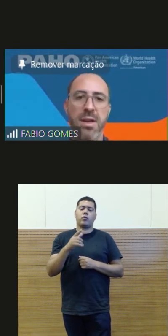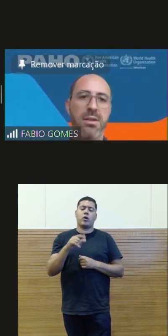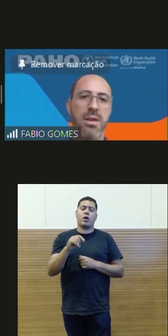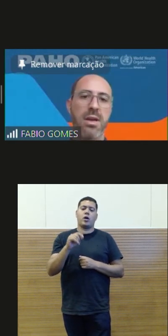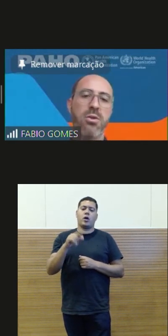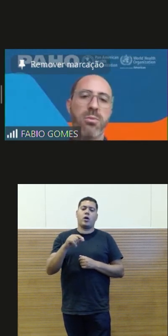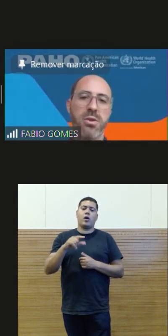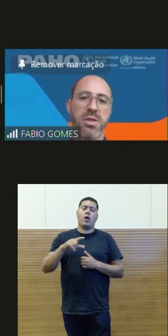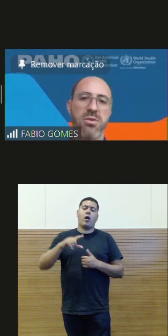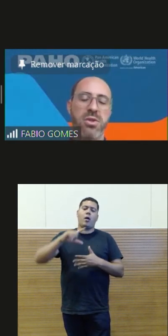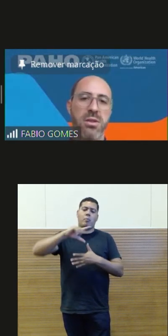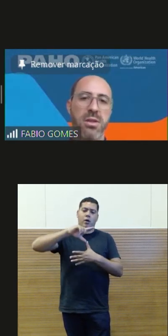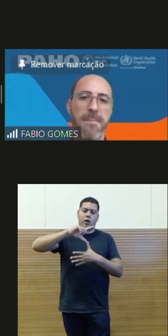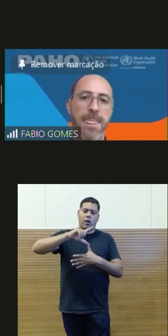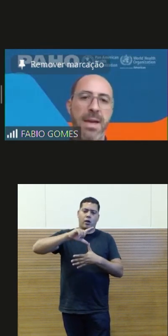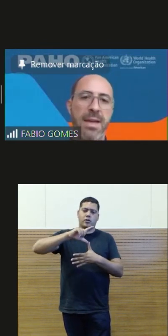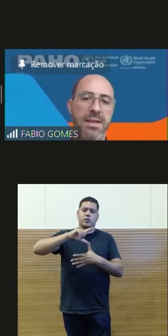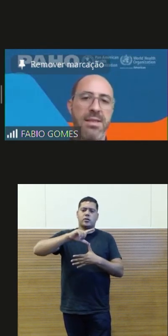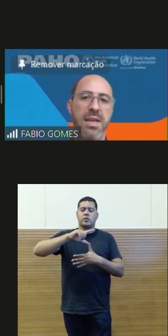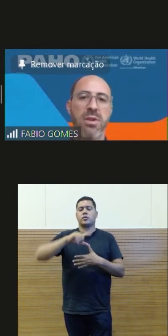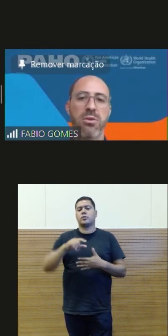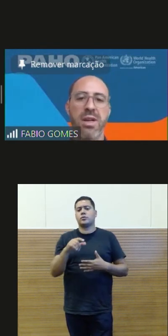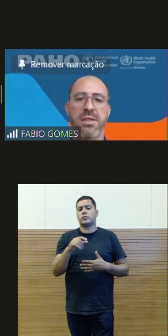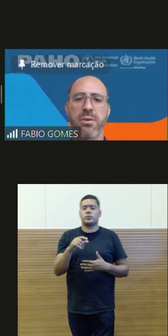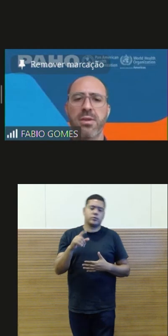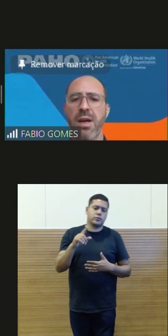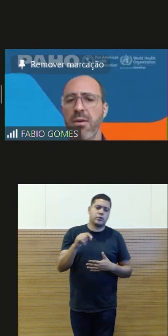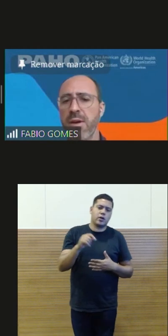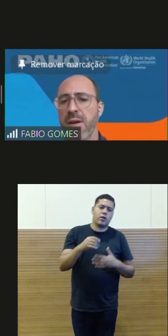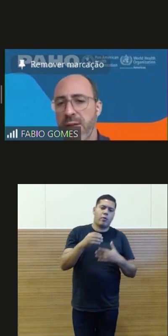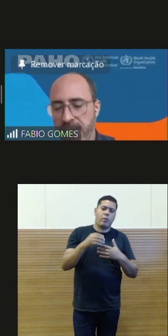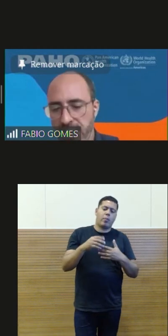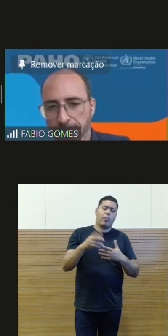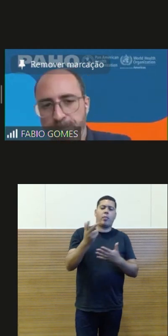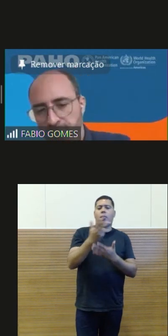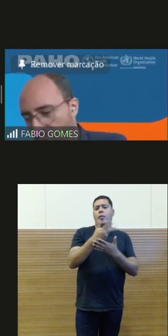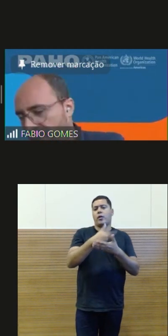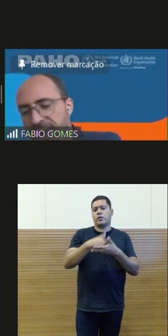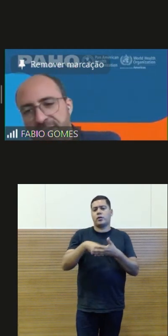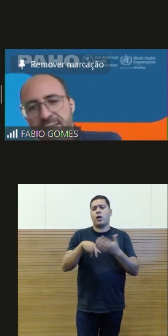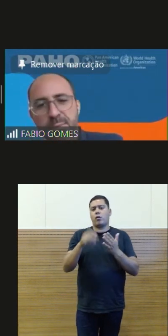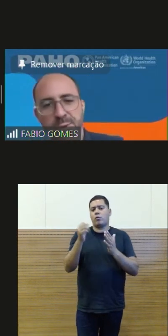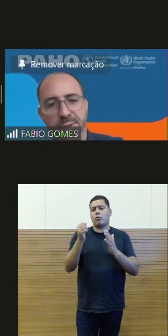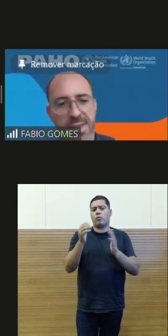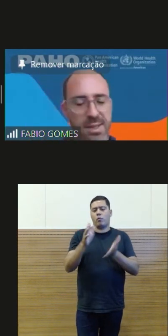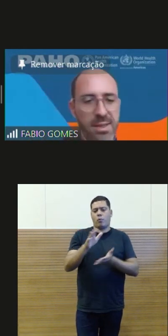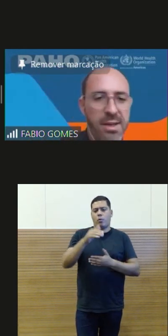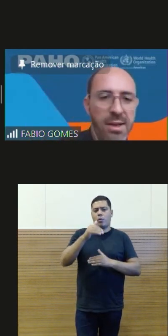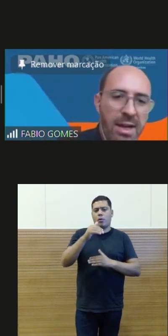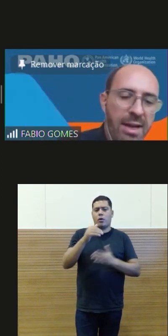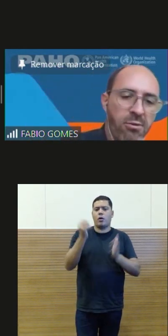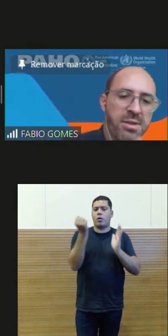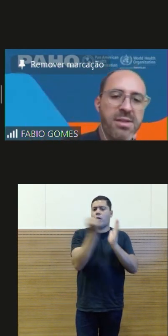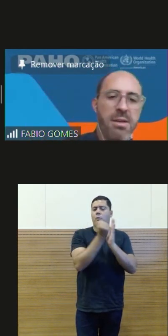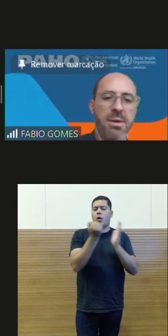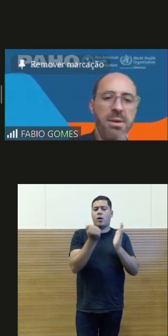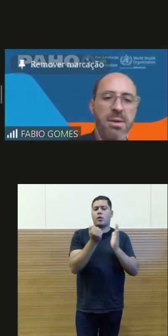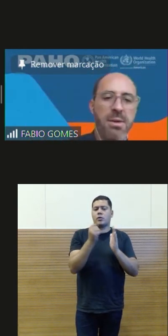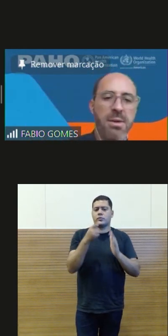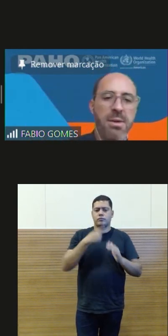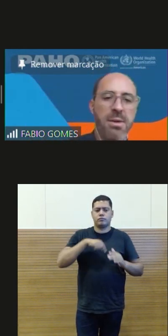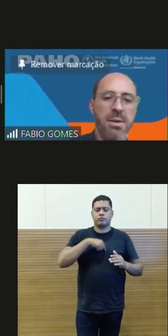innovate once more in the process of design of the labeling. Yes,